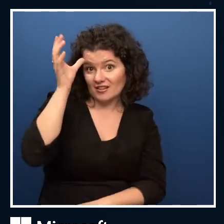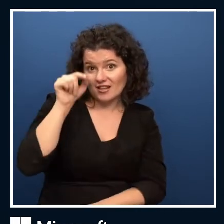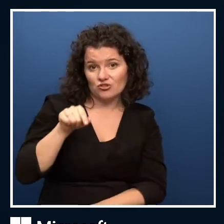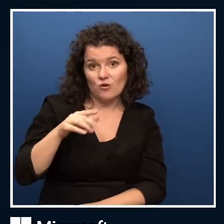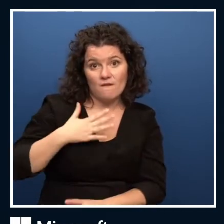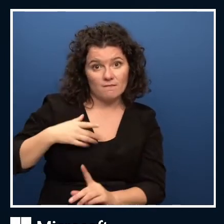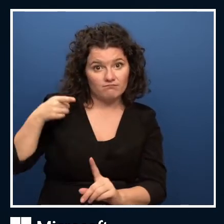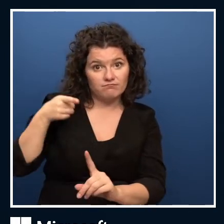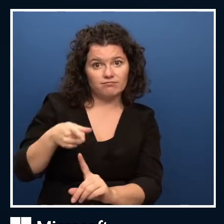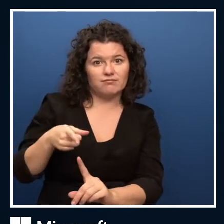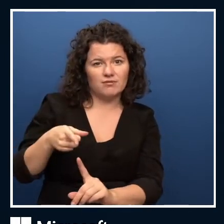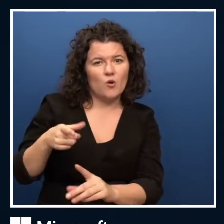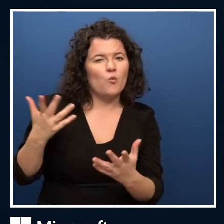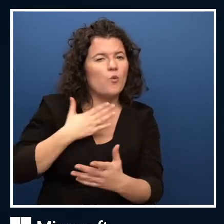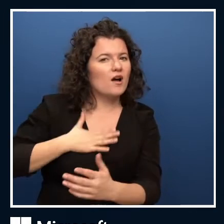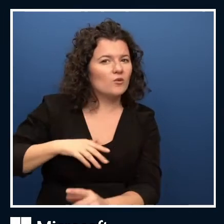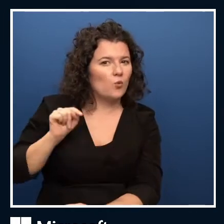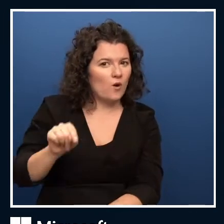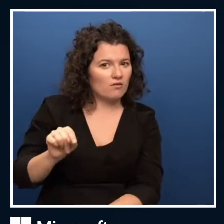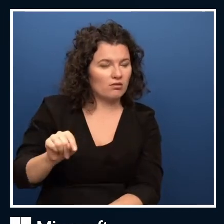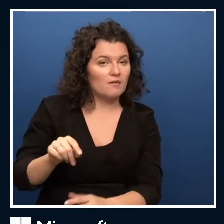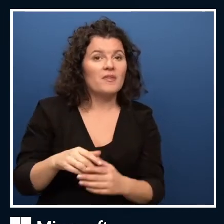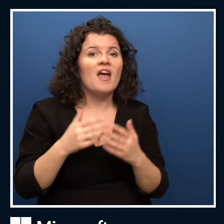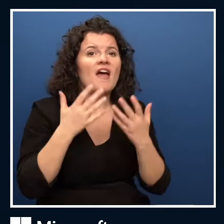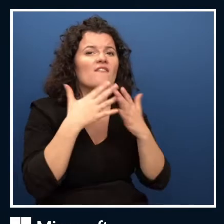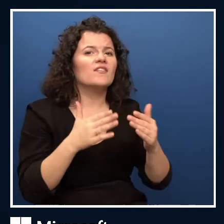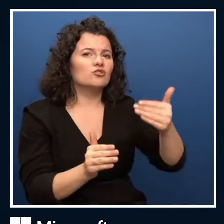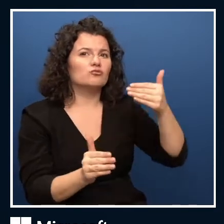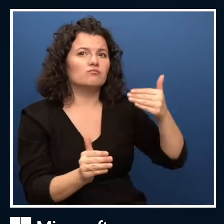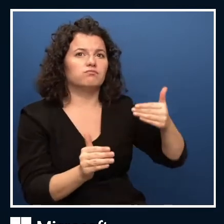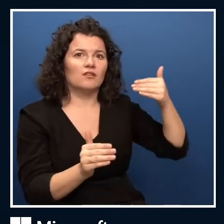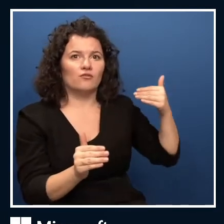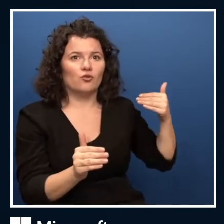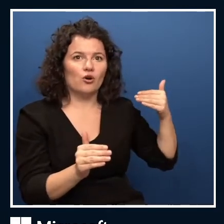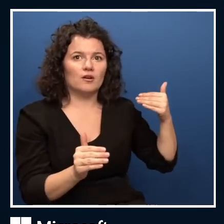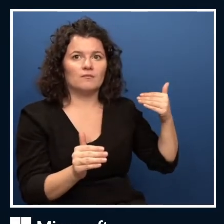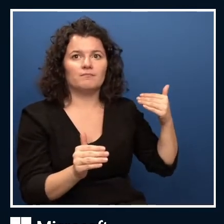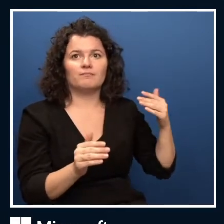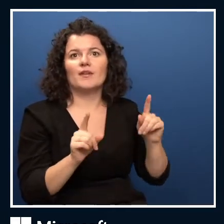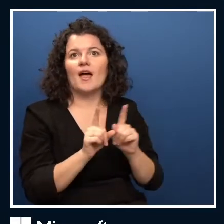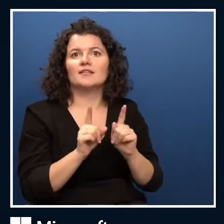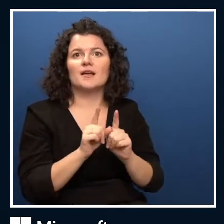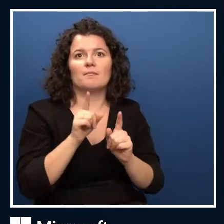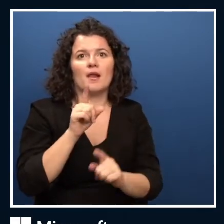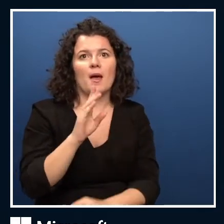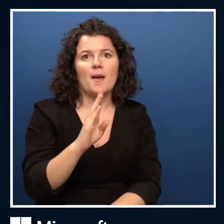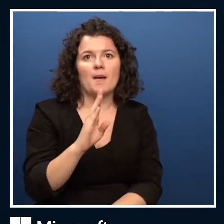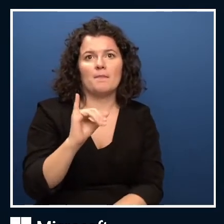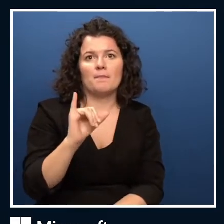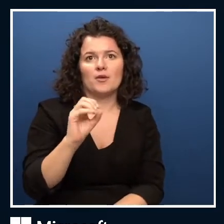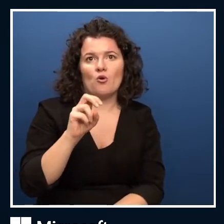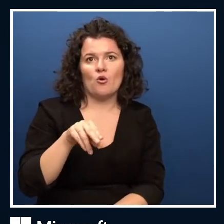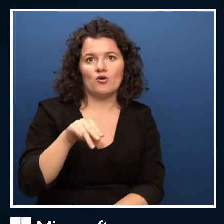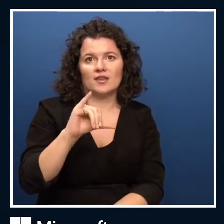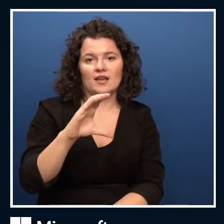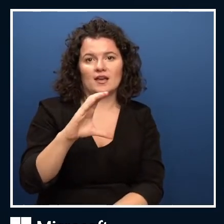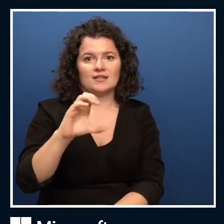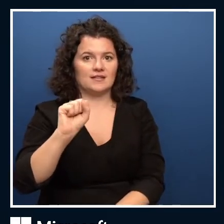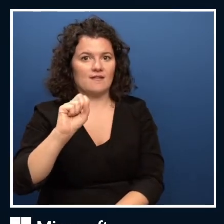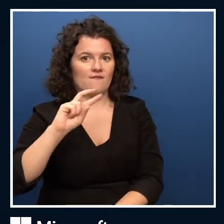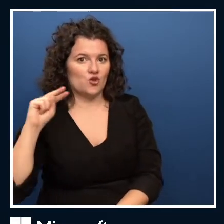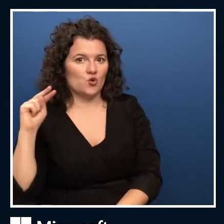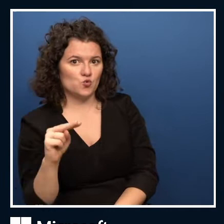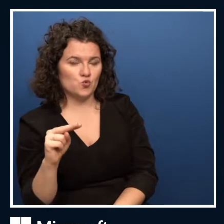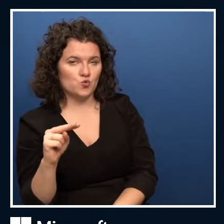of considerations based on the bionics perspective of view, because of